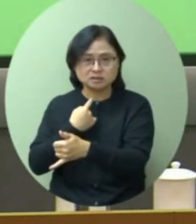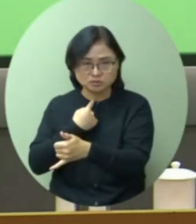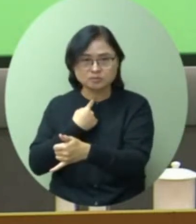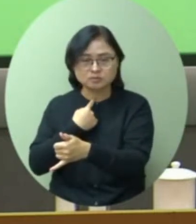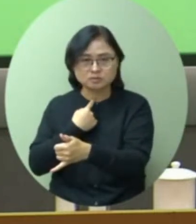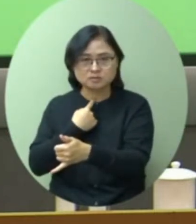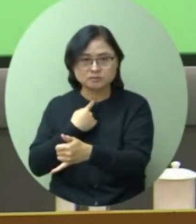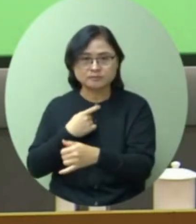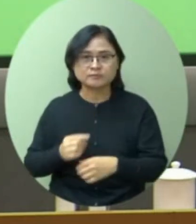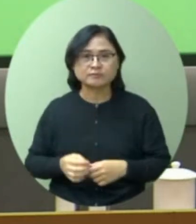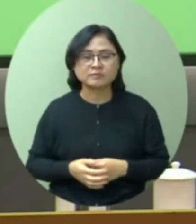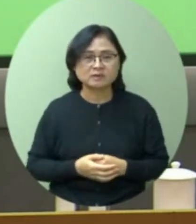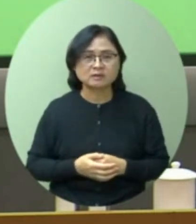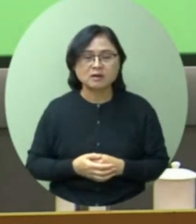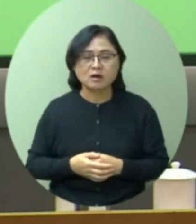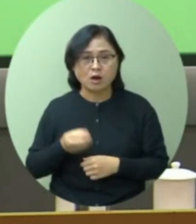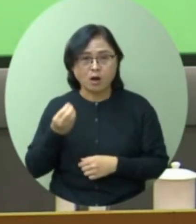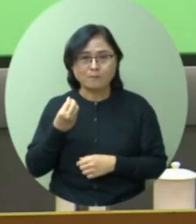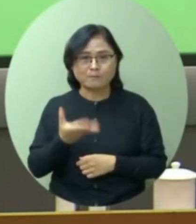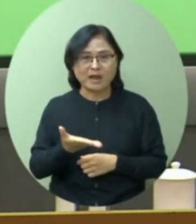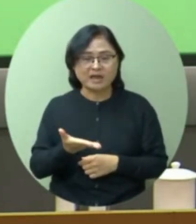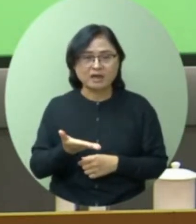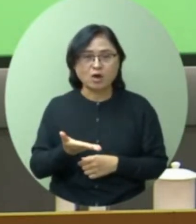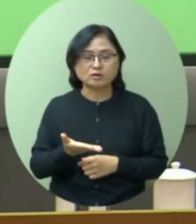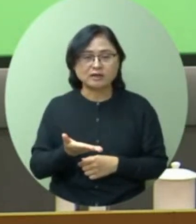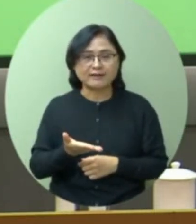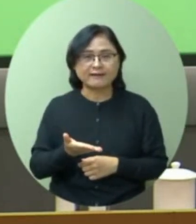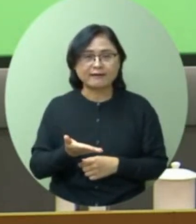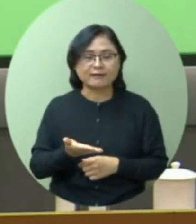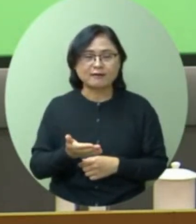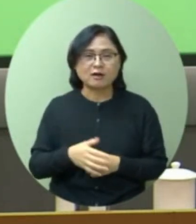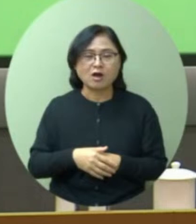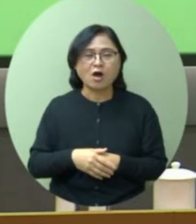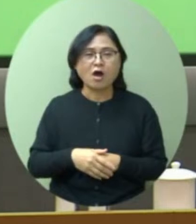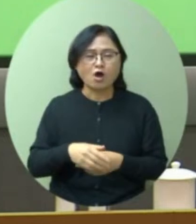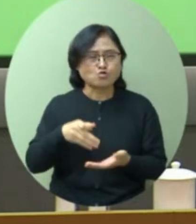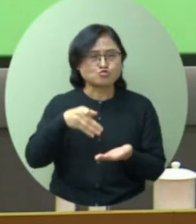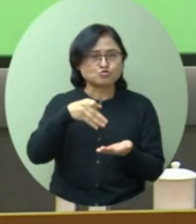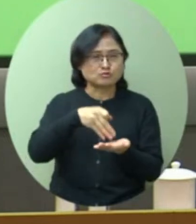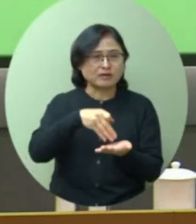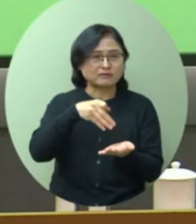period and a reasonable tolerance period,